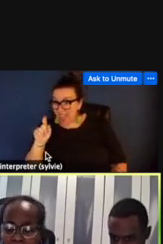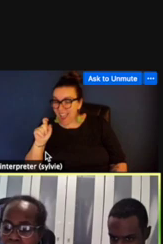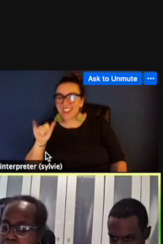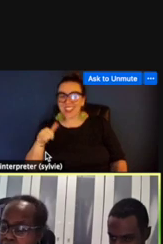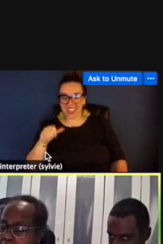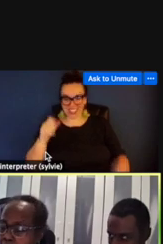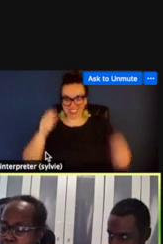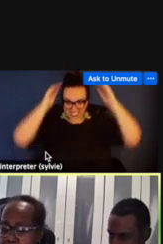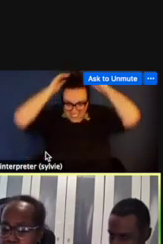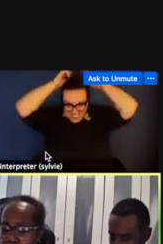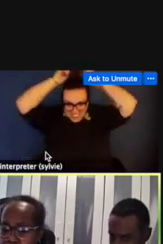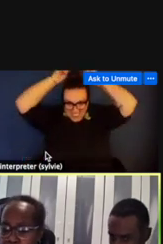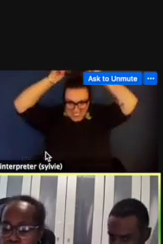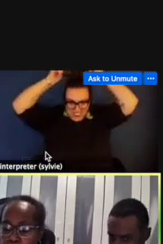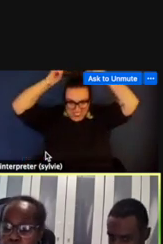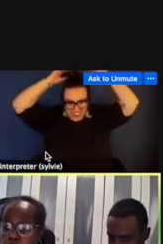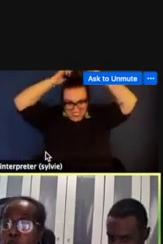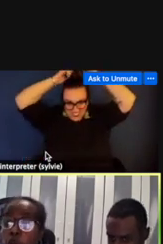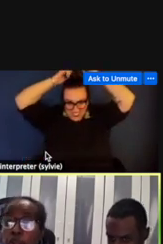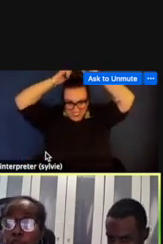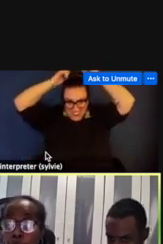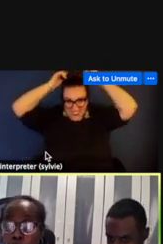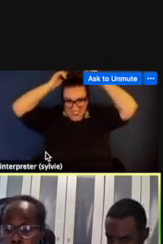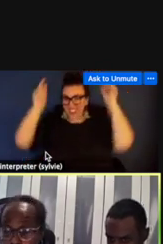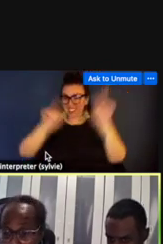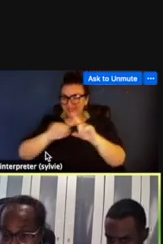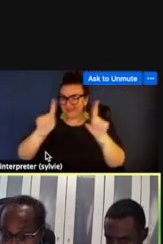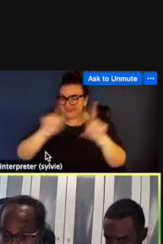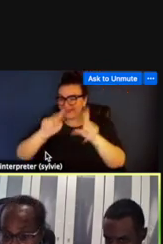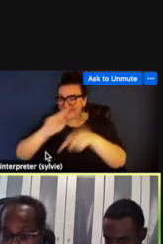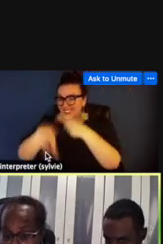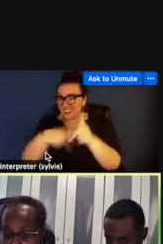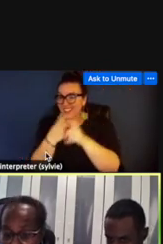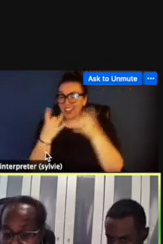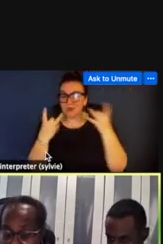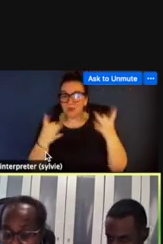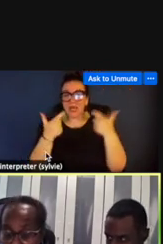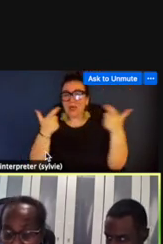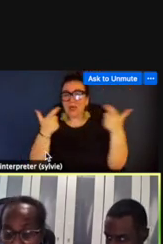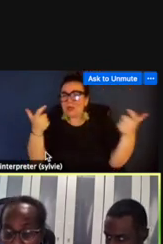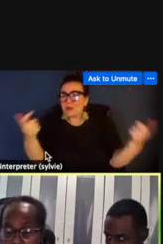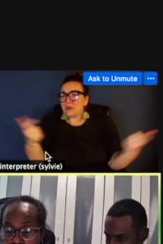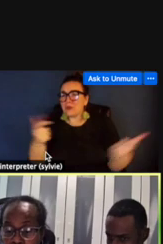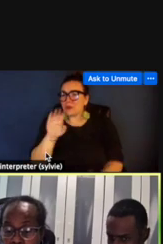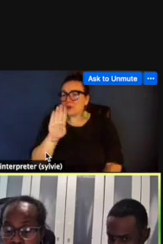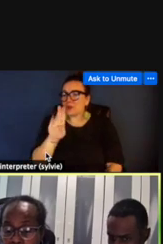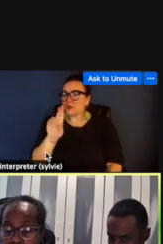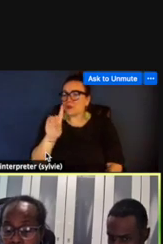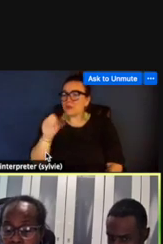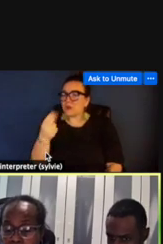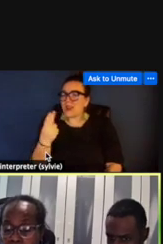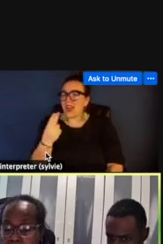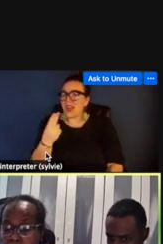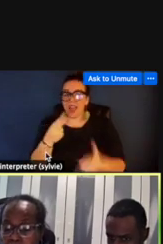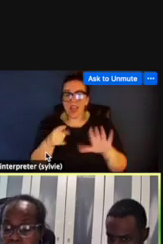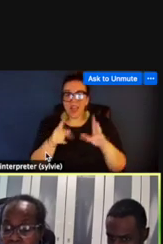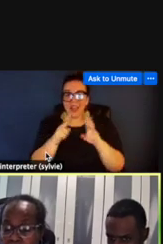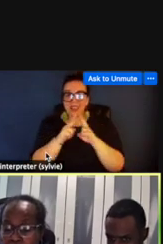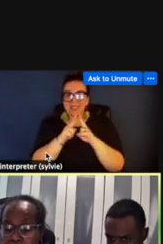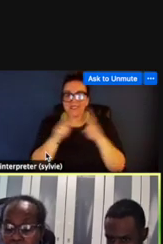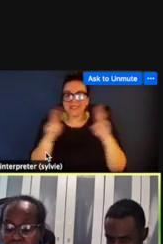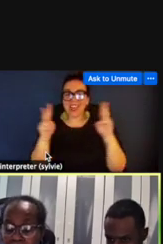I tell you, they've got all types of Buddhas. And this was a huge Buddha. And he was very,